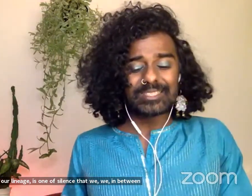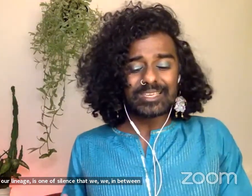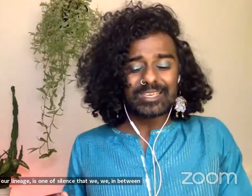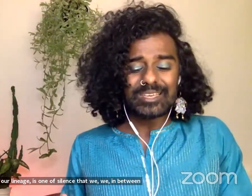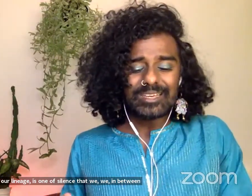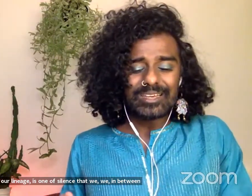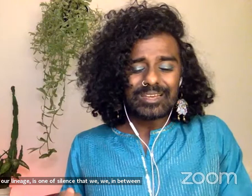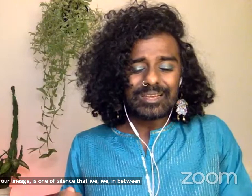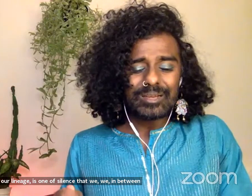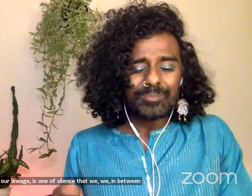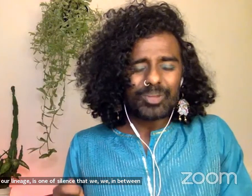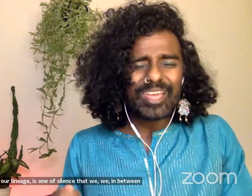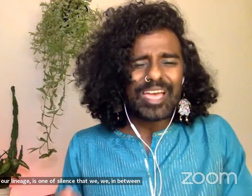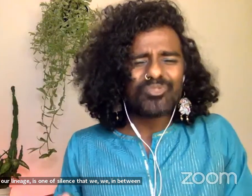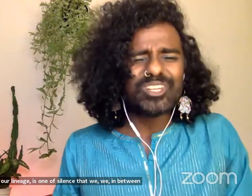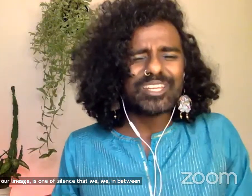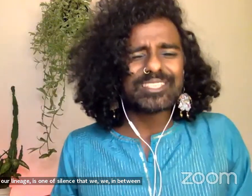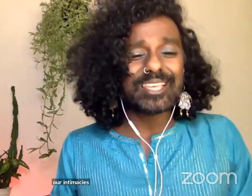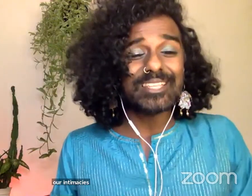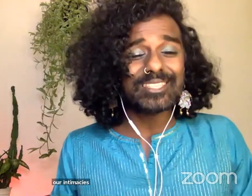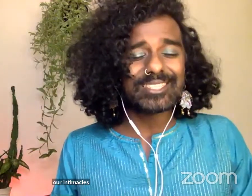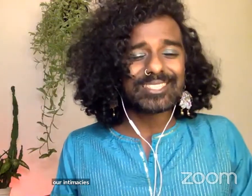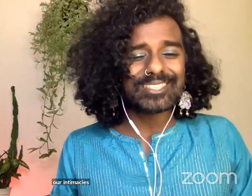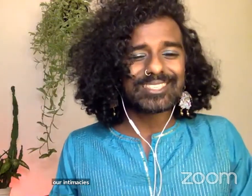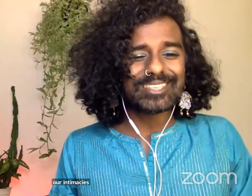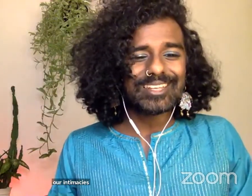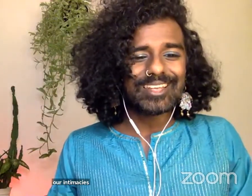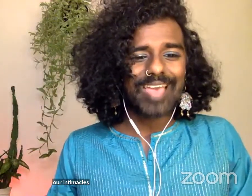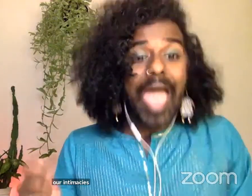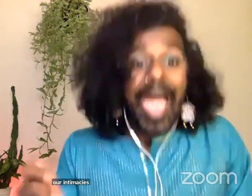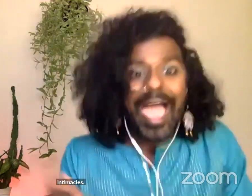intimacies. But